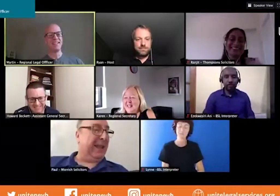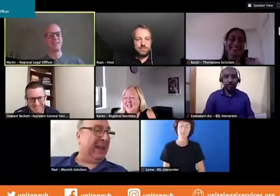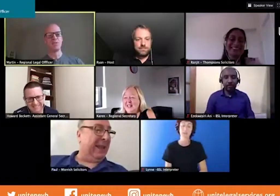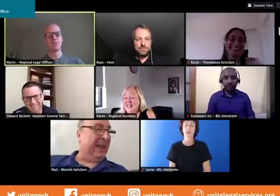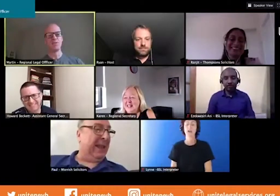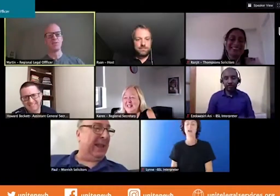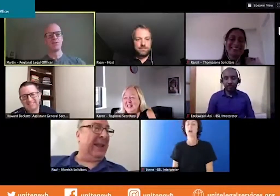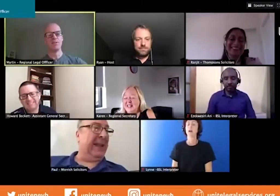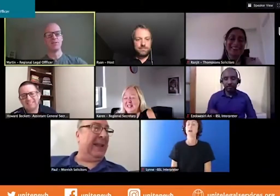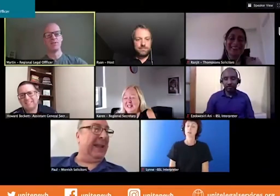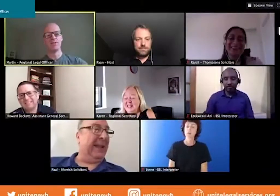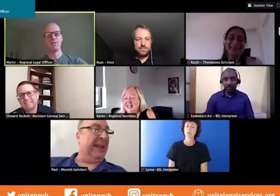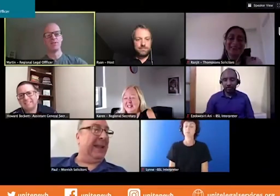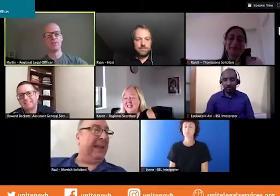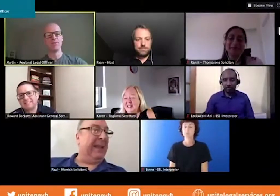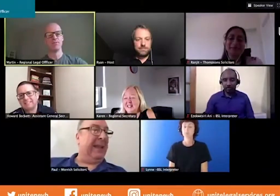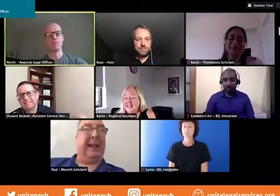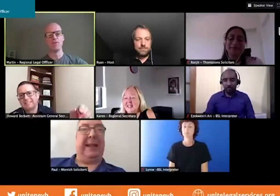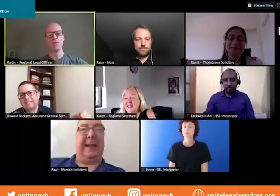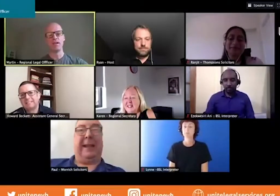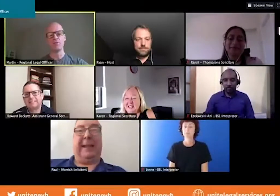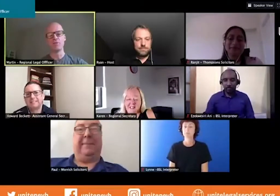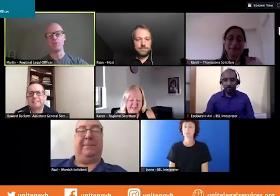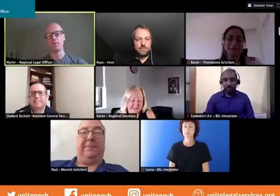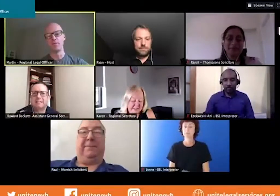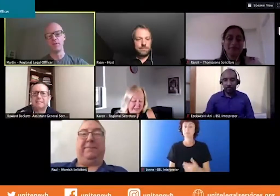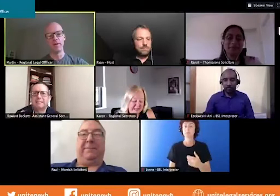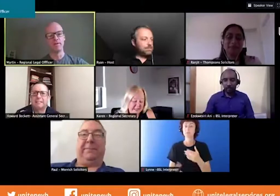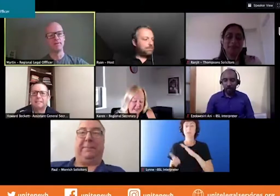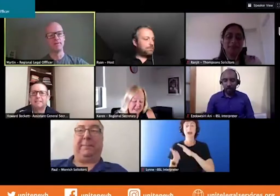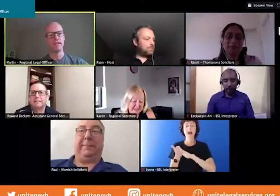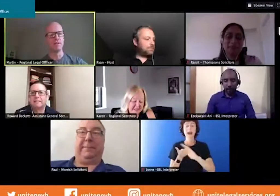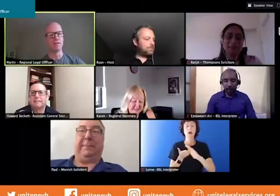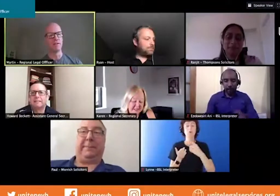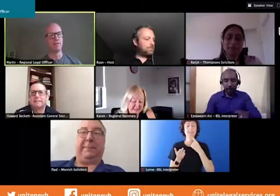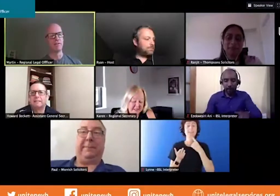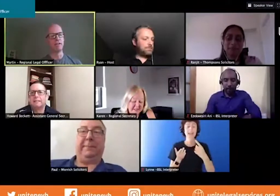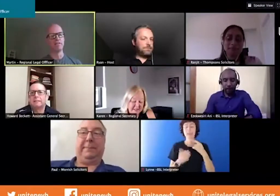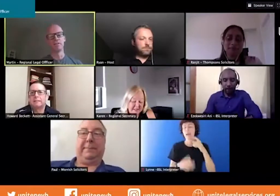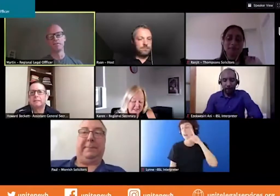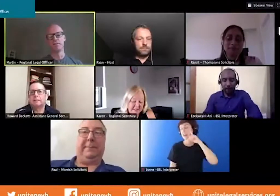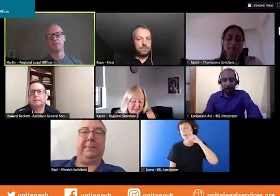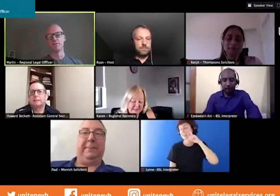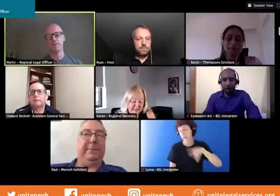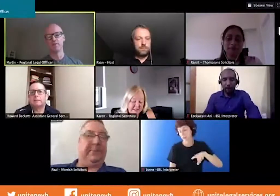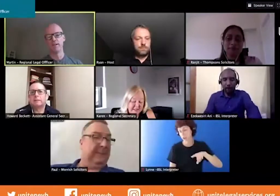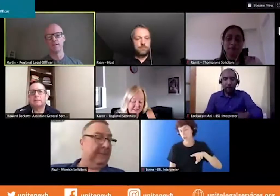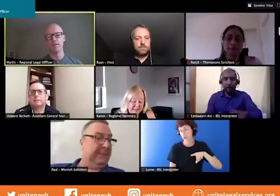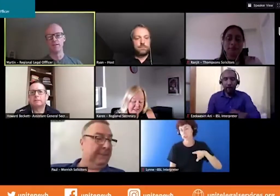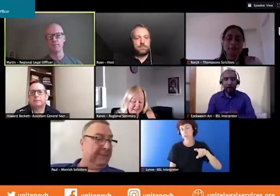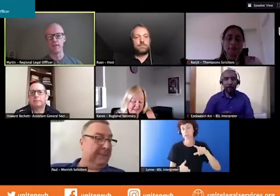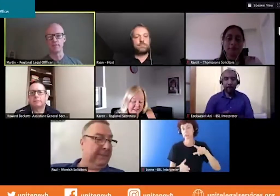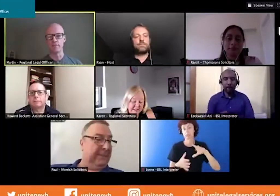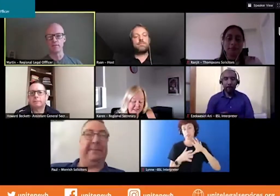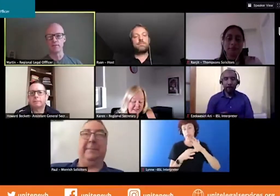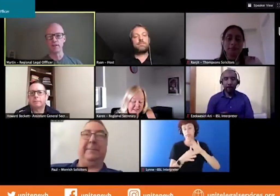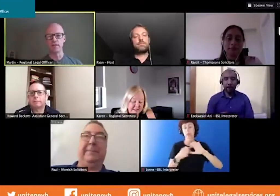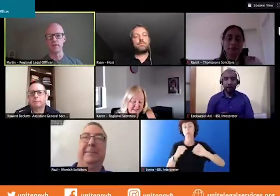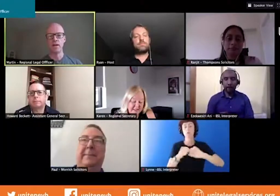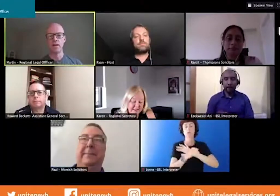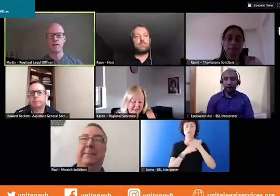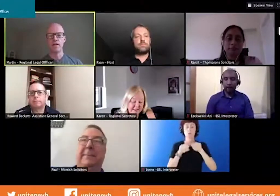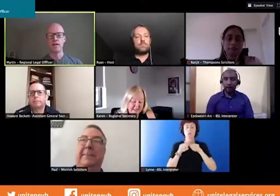Yeah, so, Howard was talking before about negligence in relation to COVID-19 infections and all the rest of